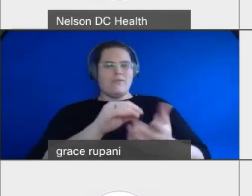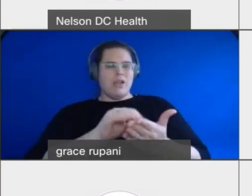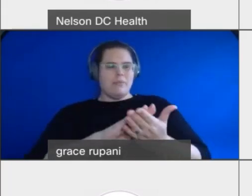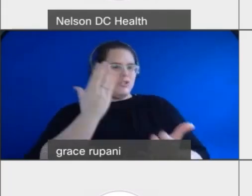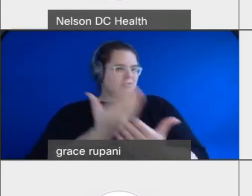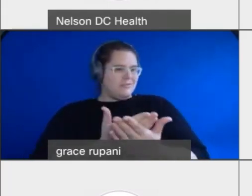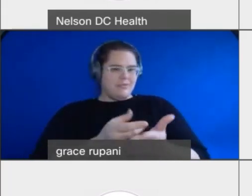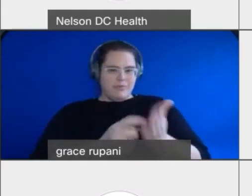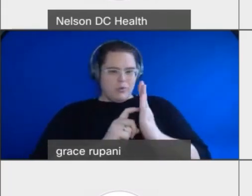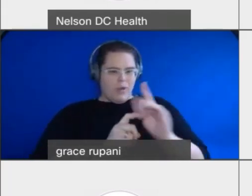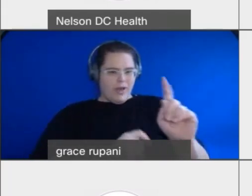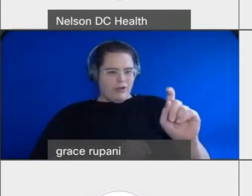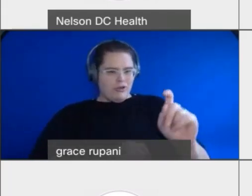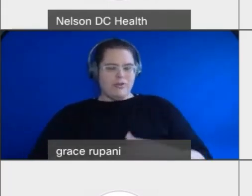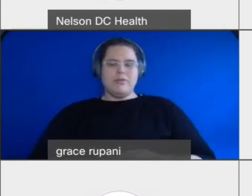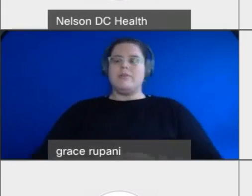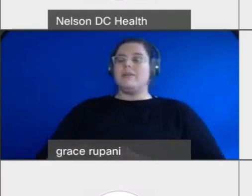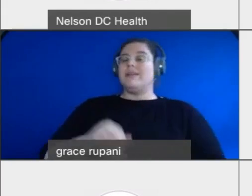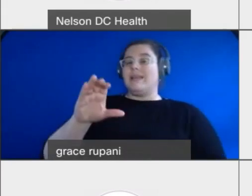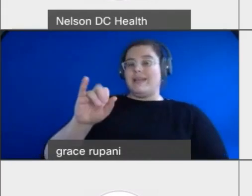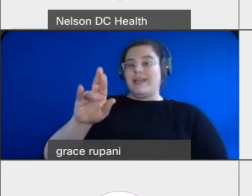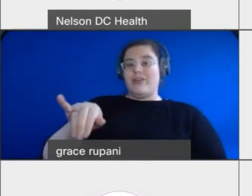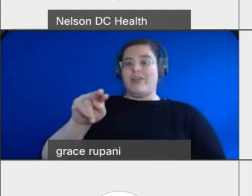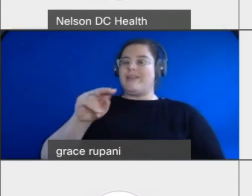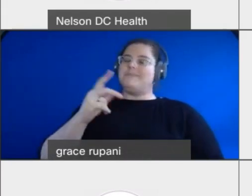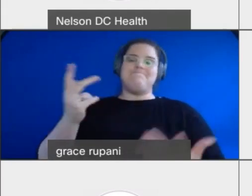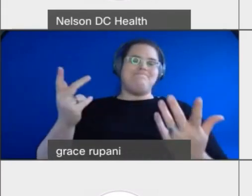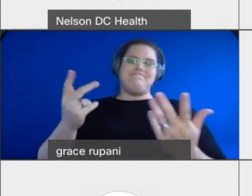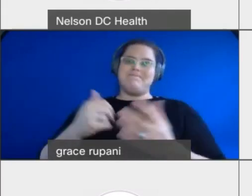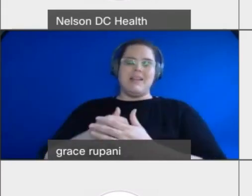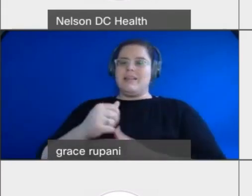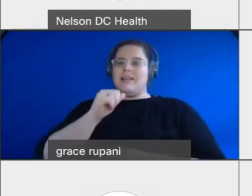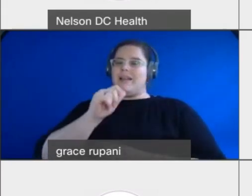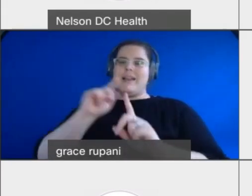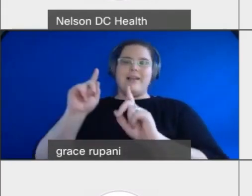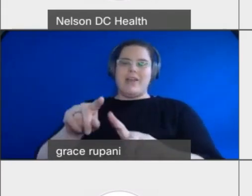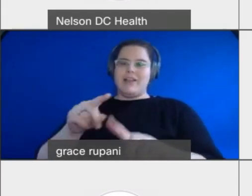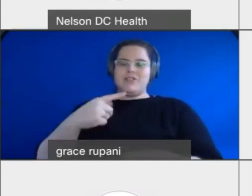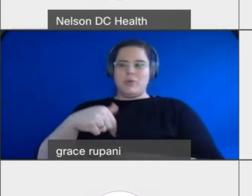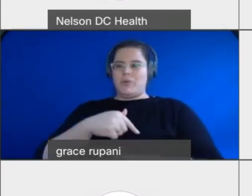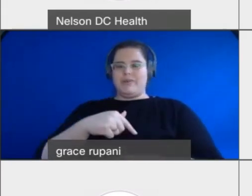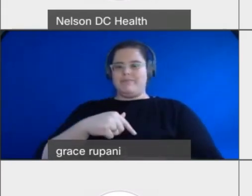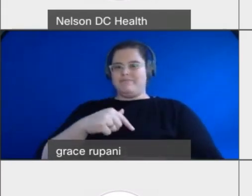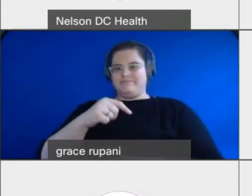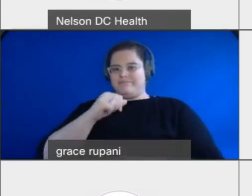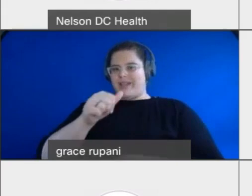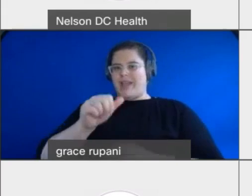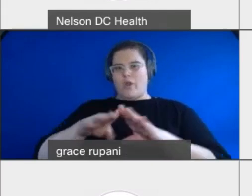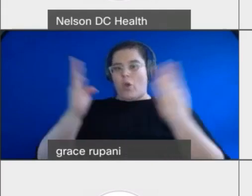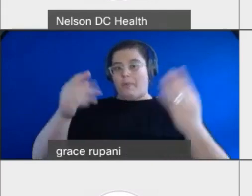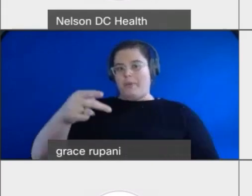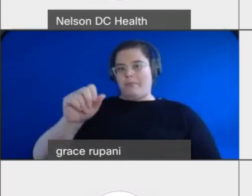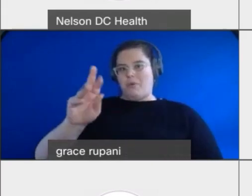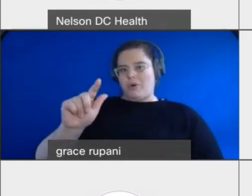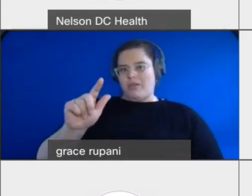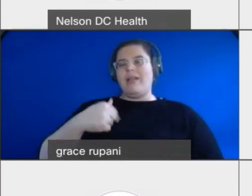that? That's something I'll have to take back to the committee team. Since we don't have that portal open just yet, I don't know